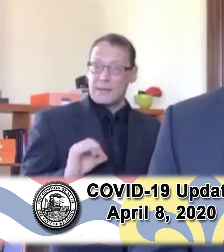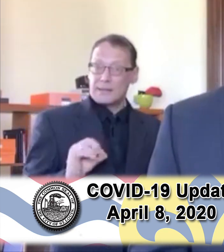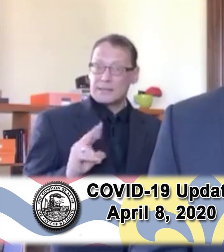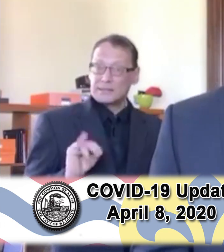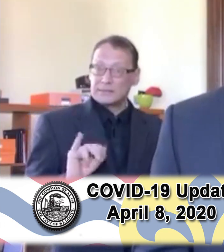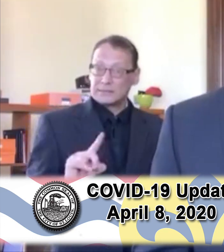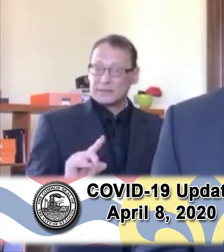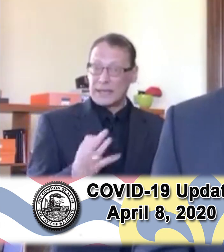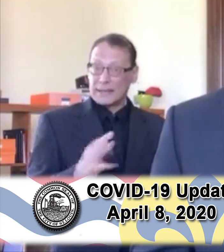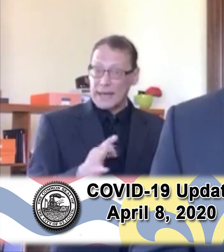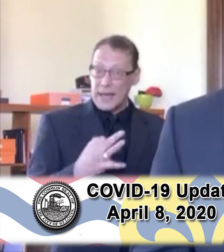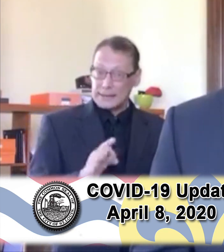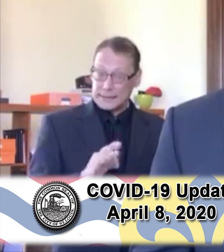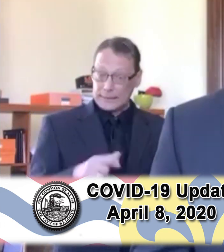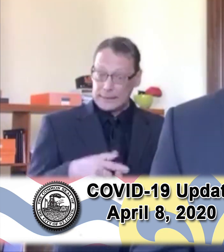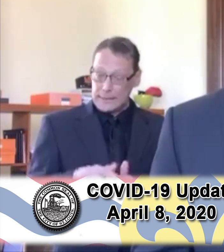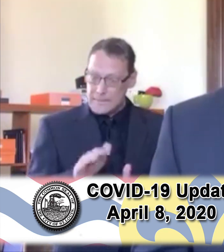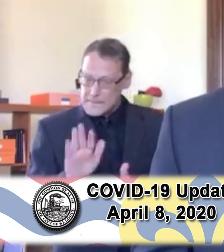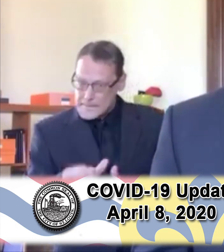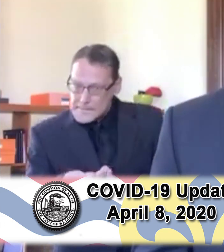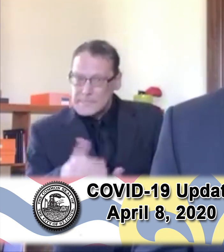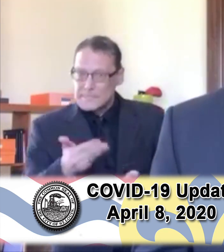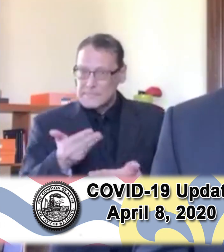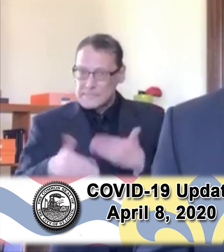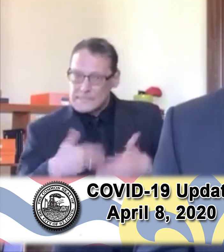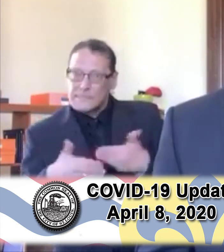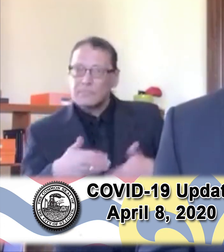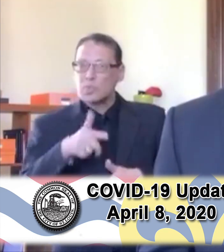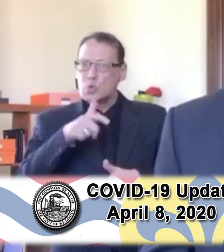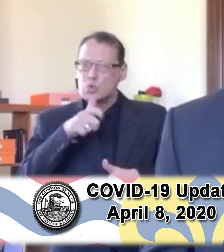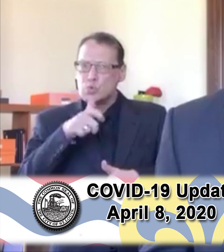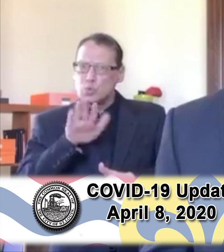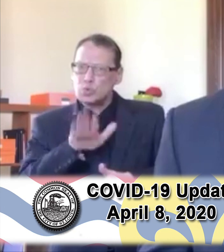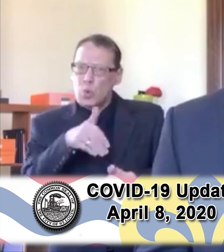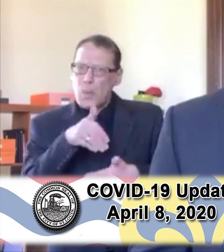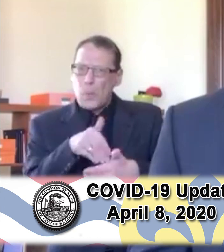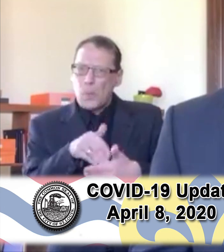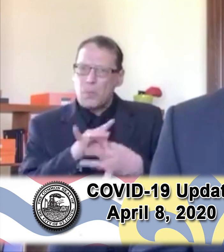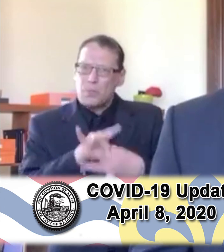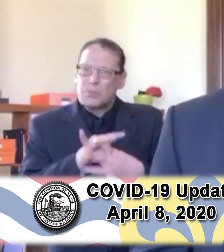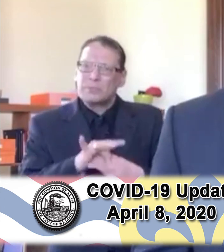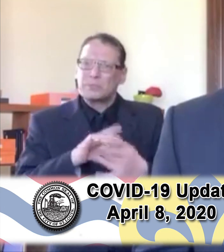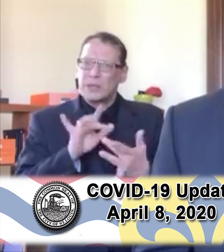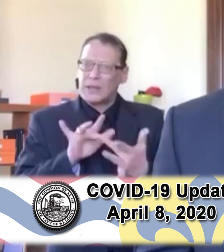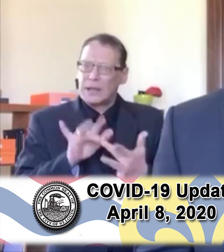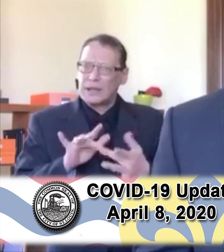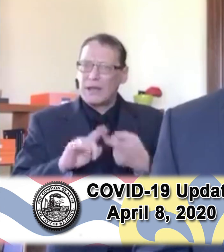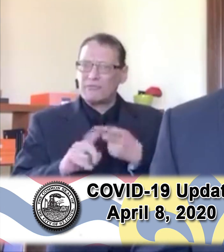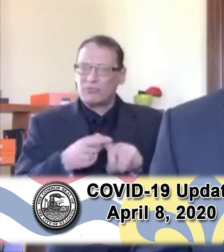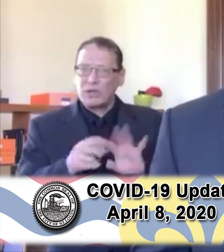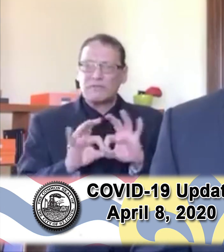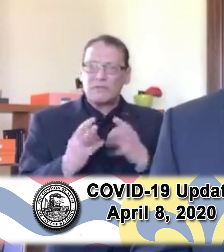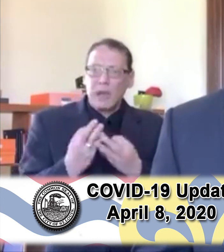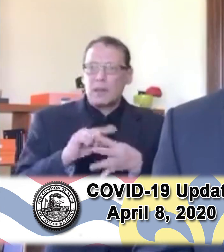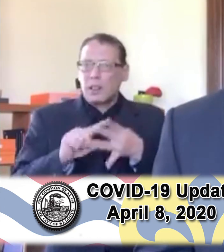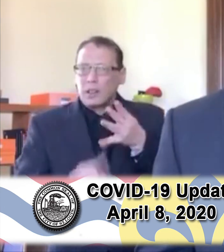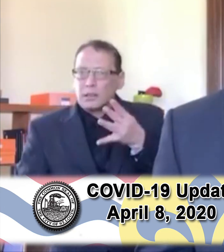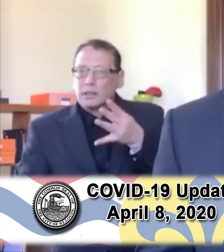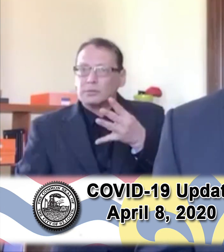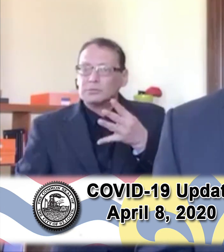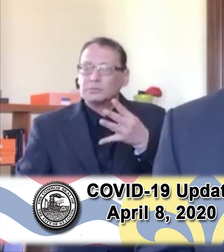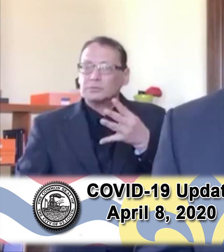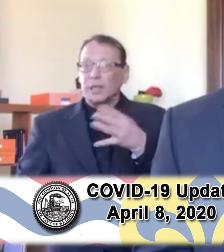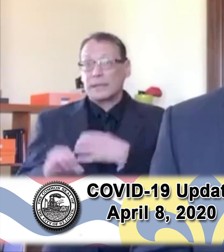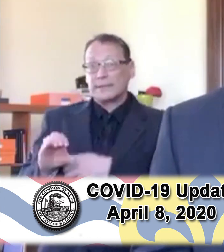COVID-19, we work with them to identify who their close contacts may be. And we specify close contacts because according to the